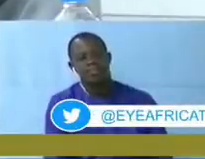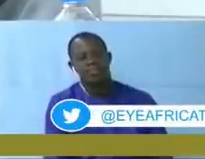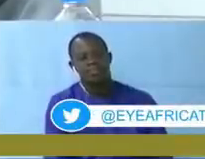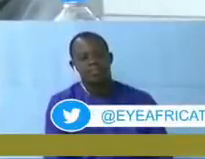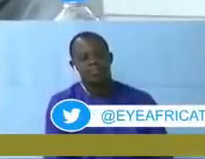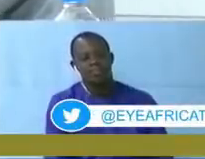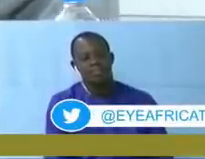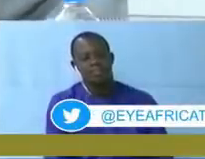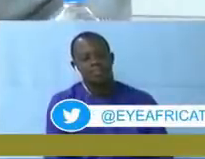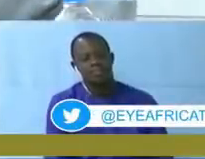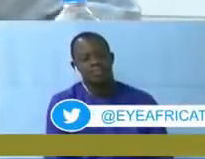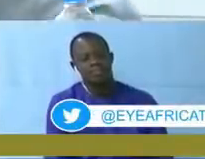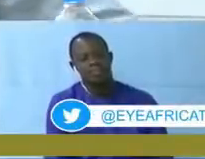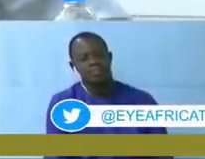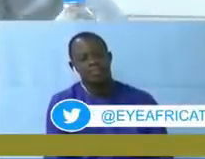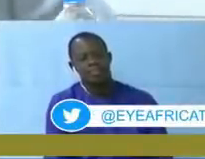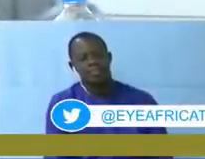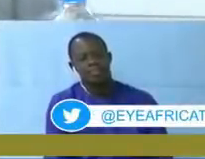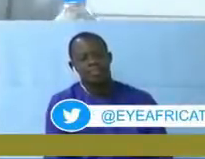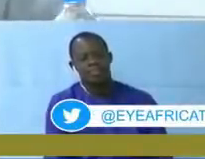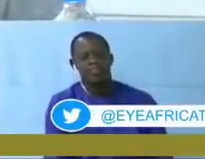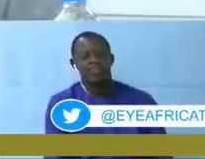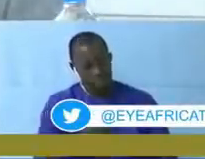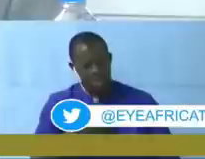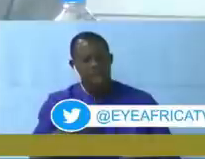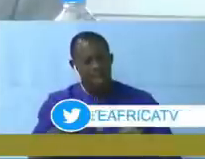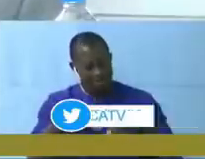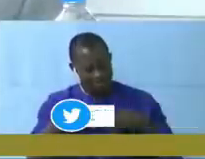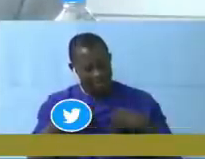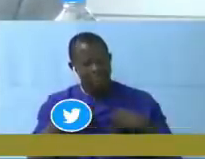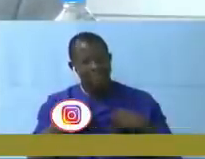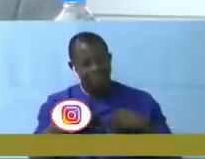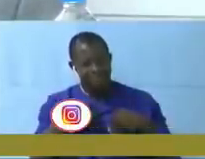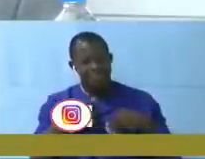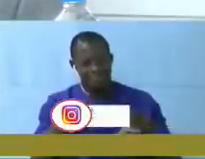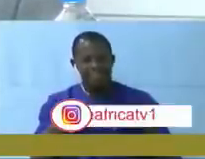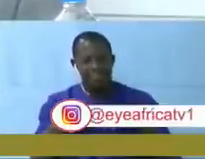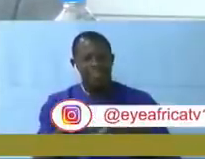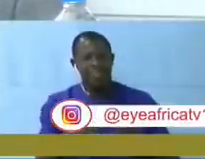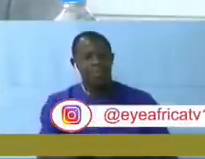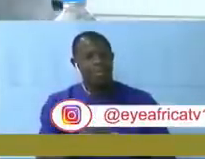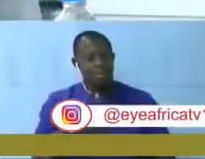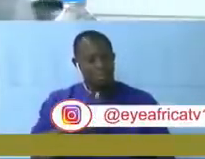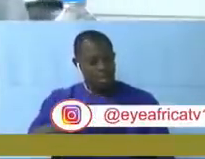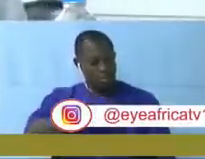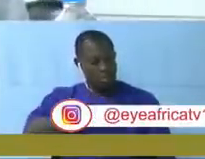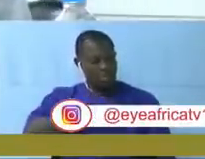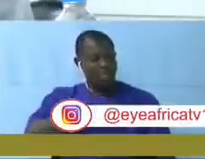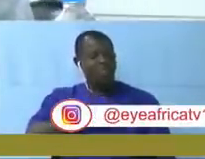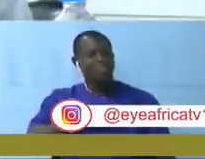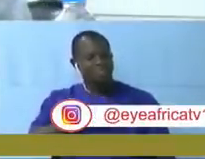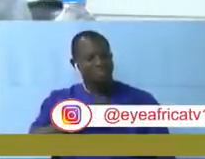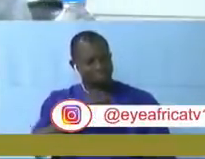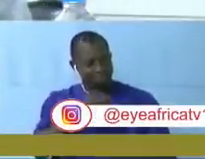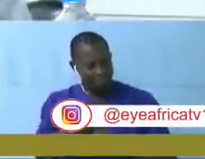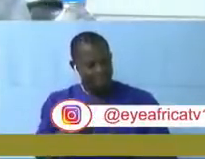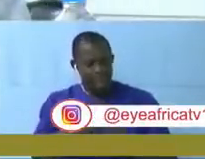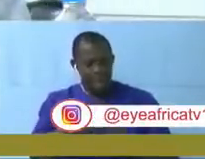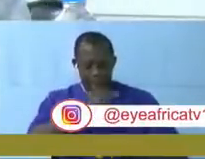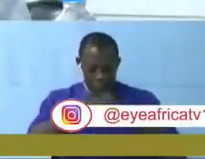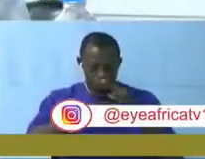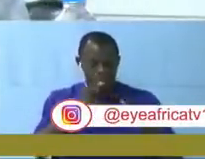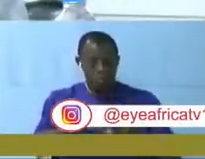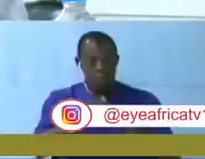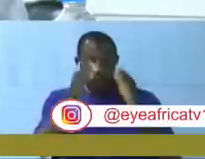mahama bubu. Yeah, I will take that. I personally make it my business to really